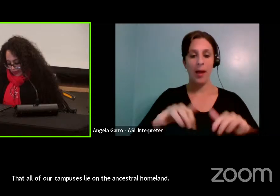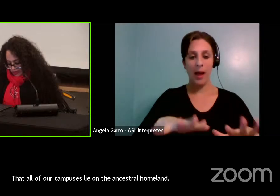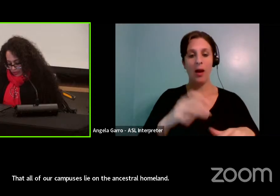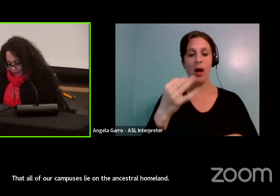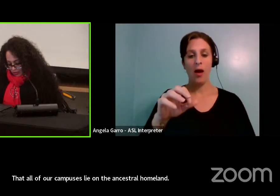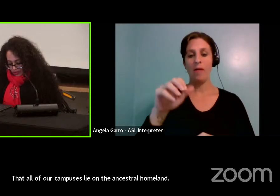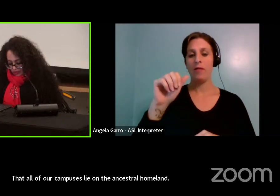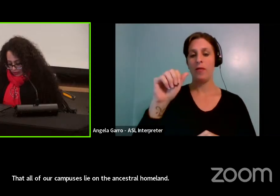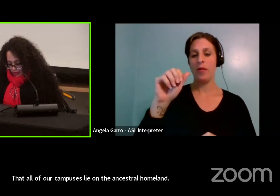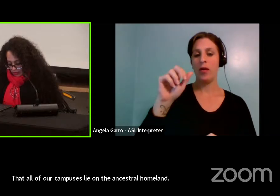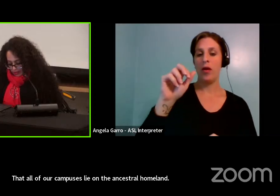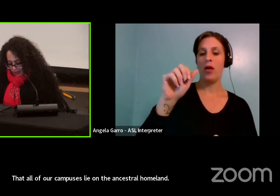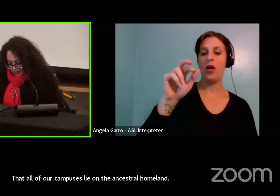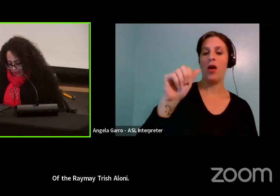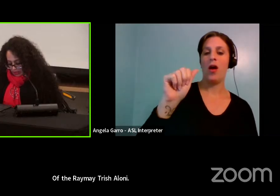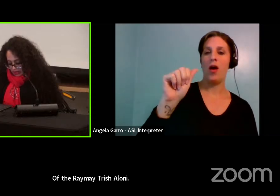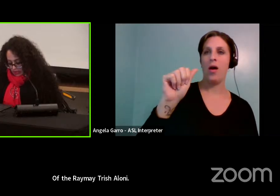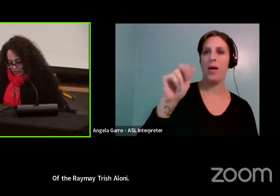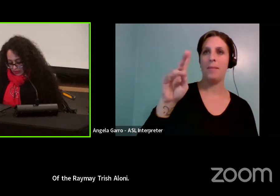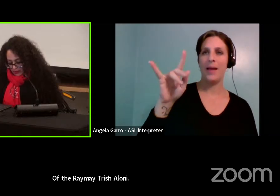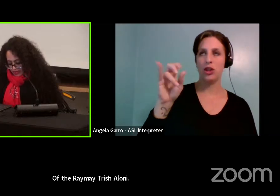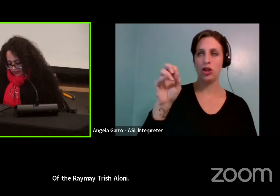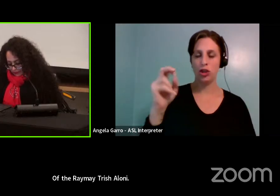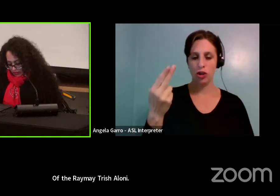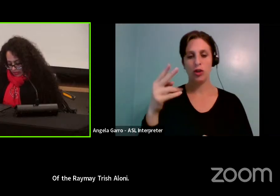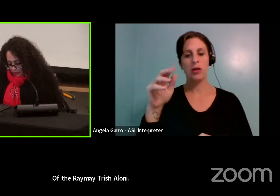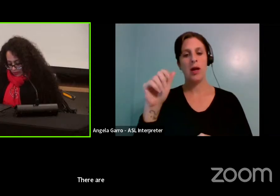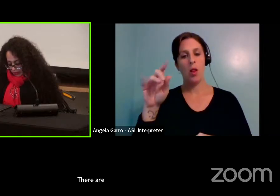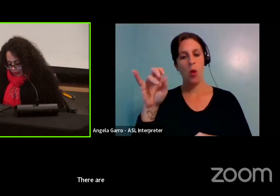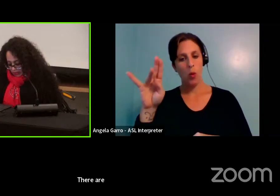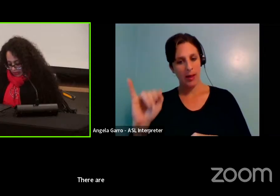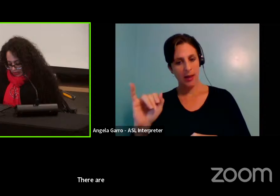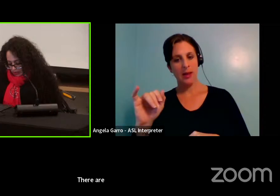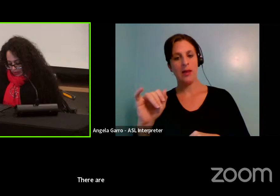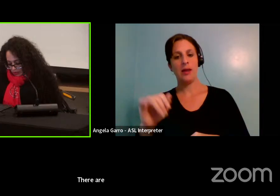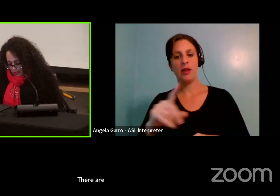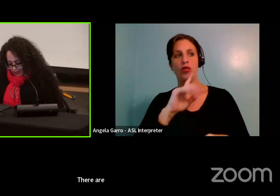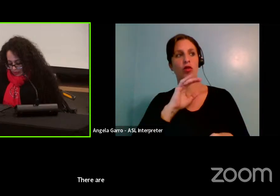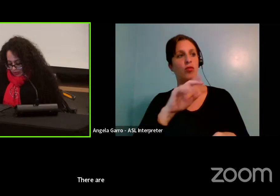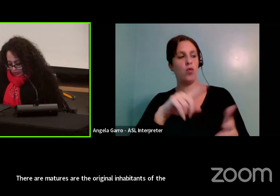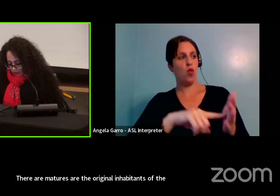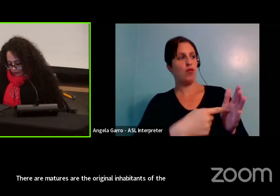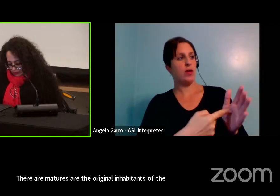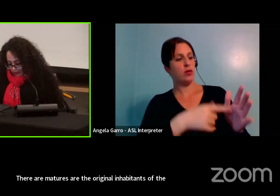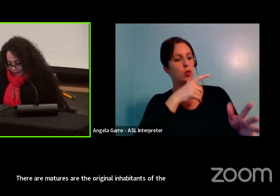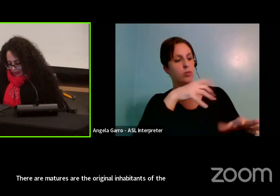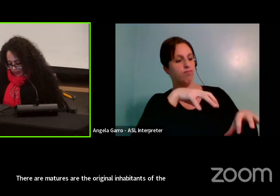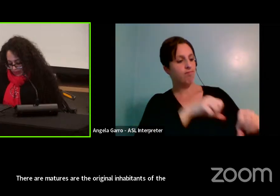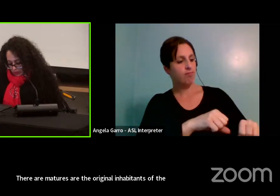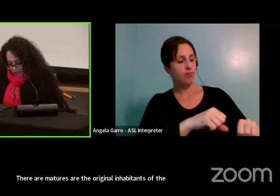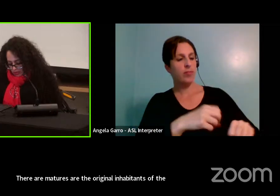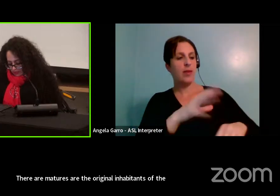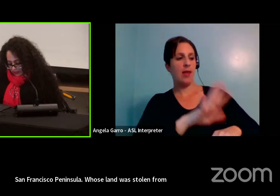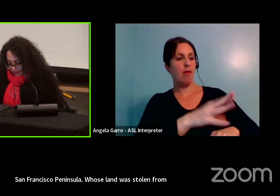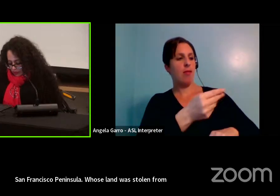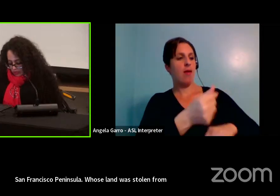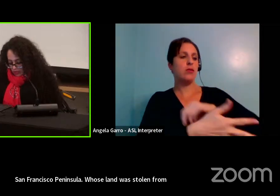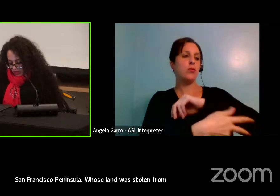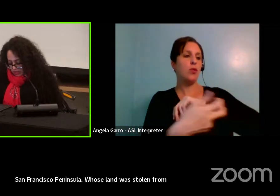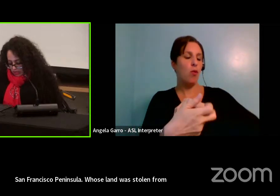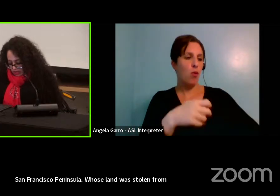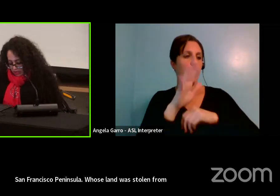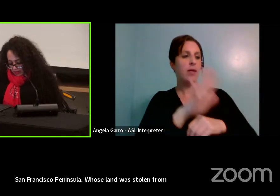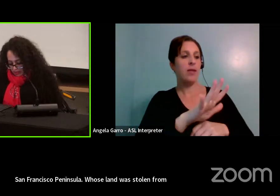The Ramaytush are the original inhabitants of the San Francisco Peninsula, whose land was stolen from them and whose native language